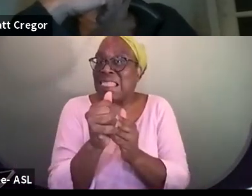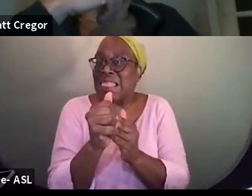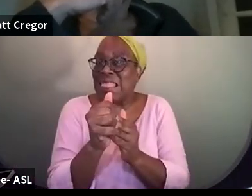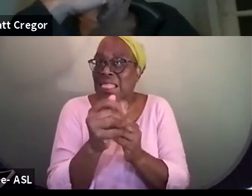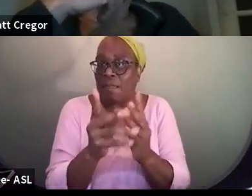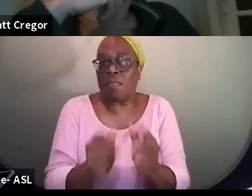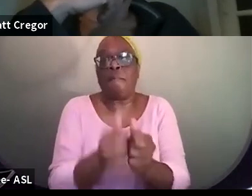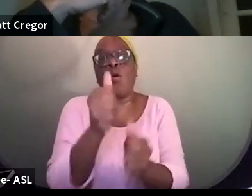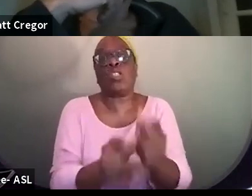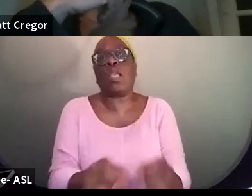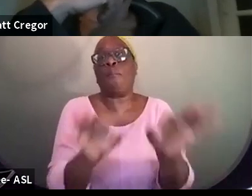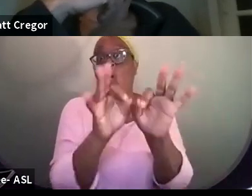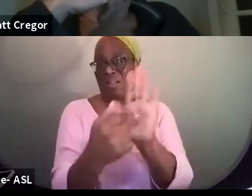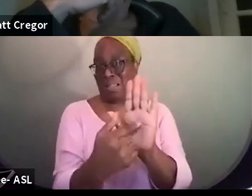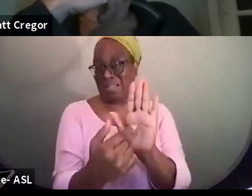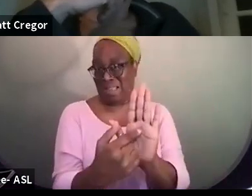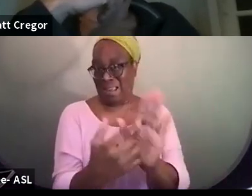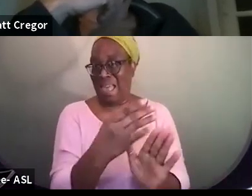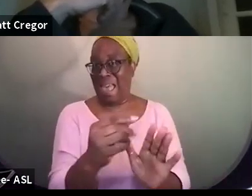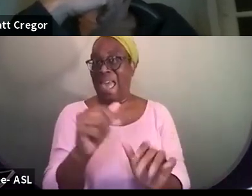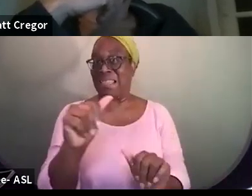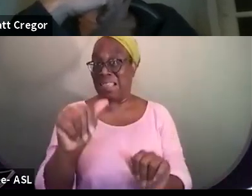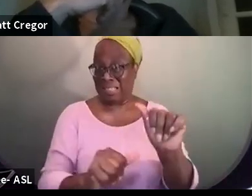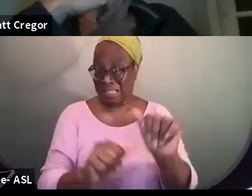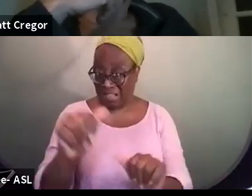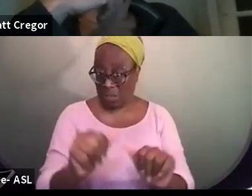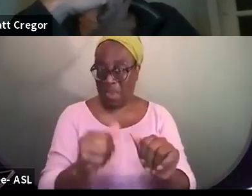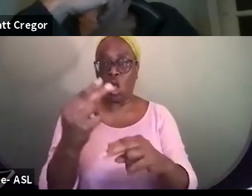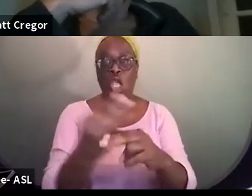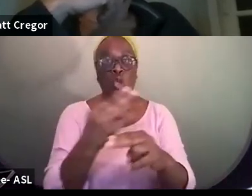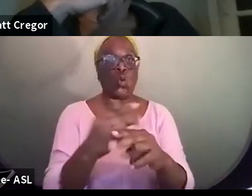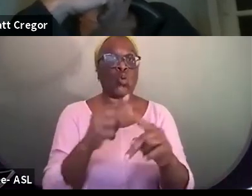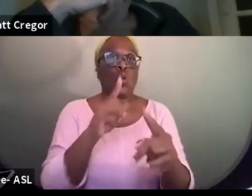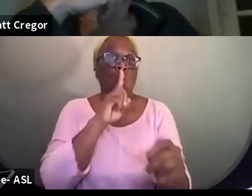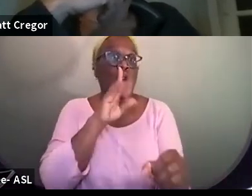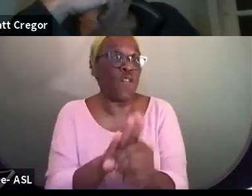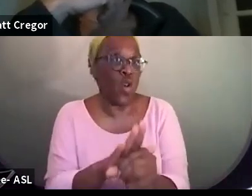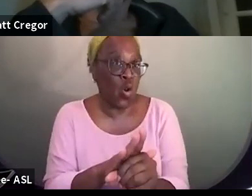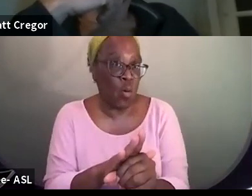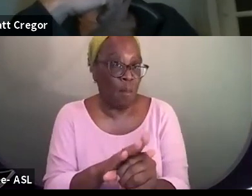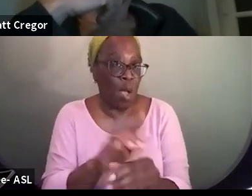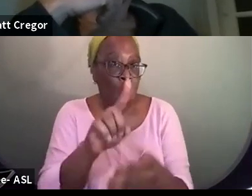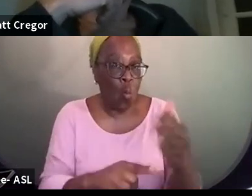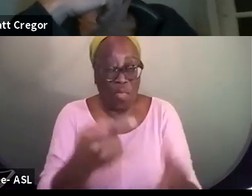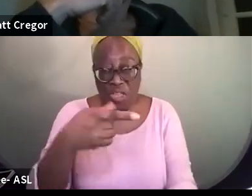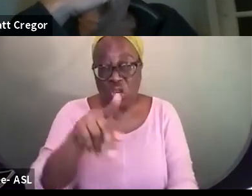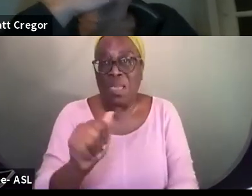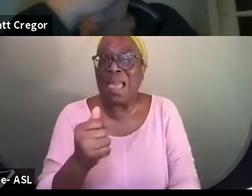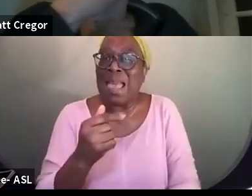and then the assessment is used as a tool to validate what the GPA is telling us, and